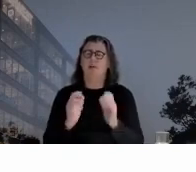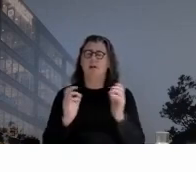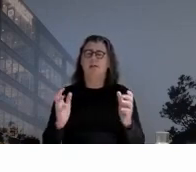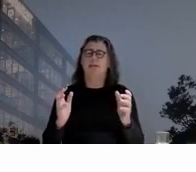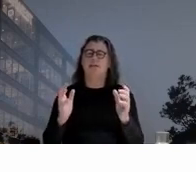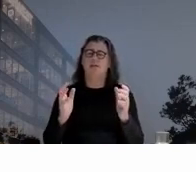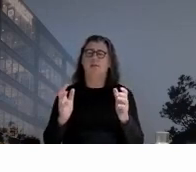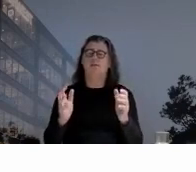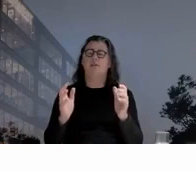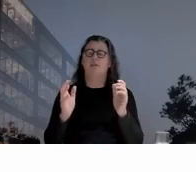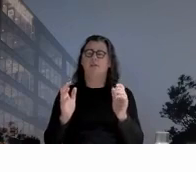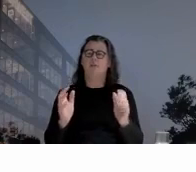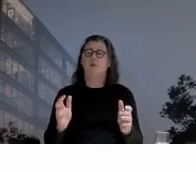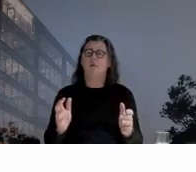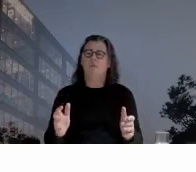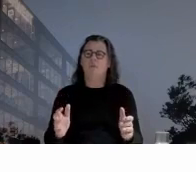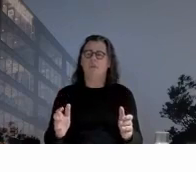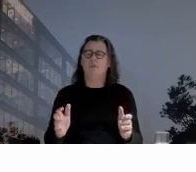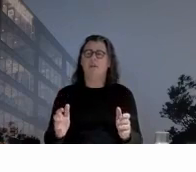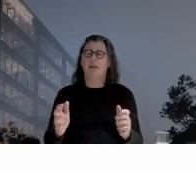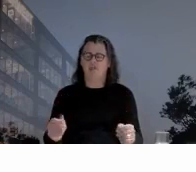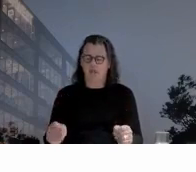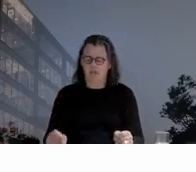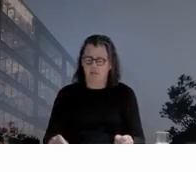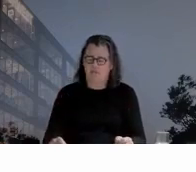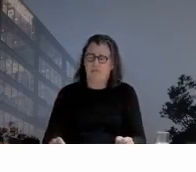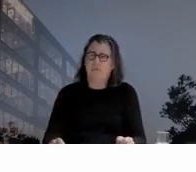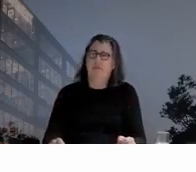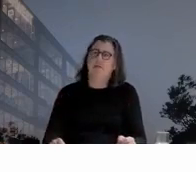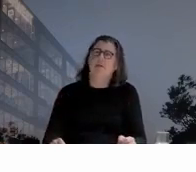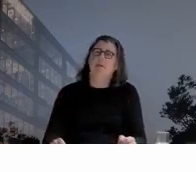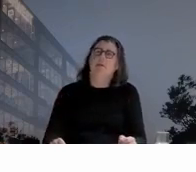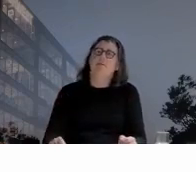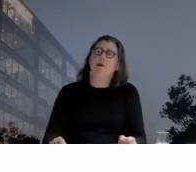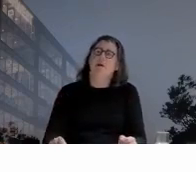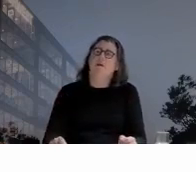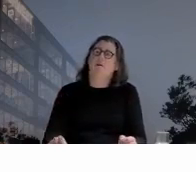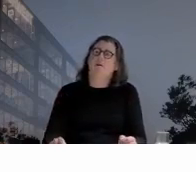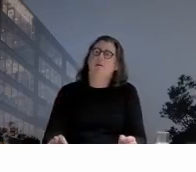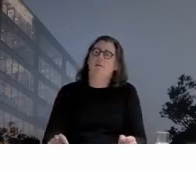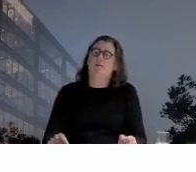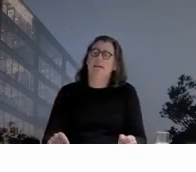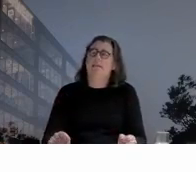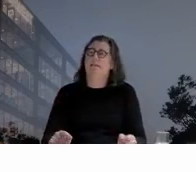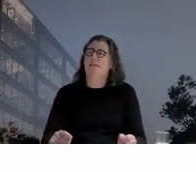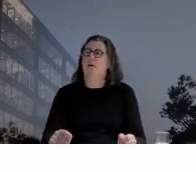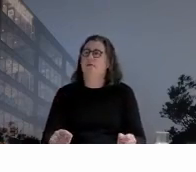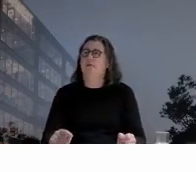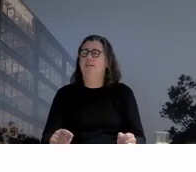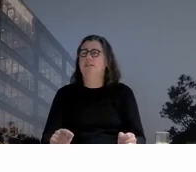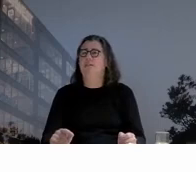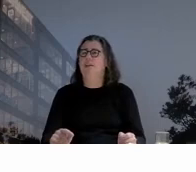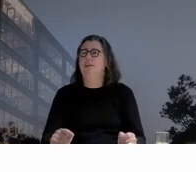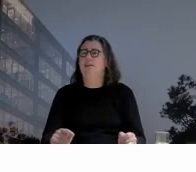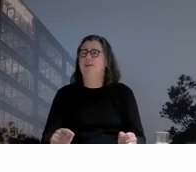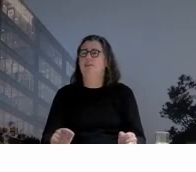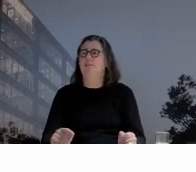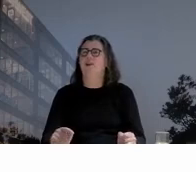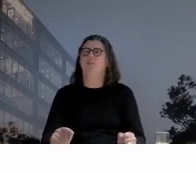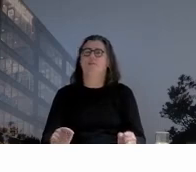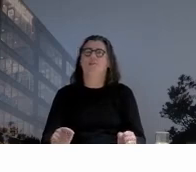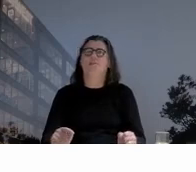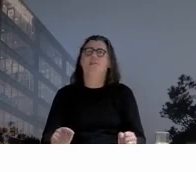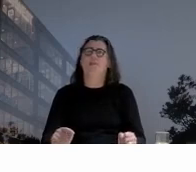changed. So the context into which you are building has changed. So the second thing to note is that the lines